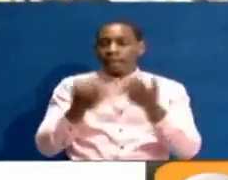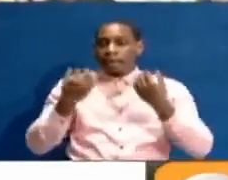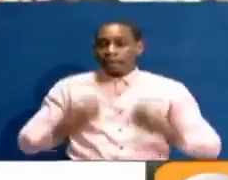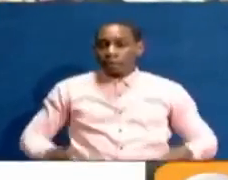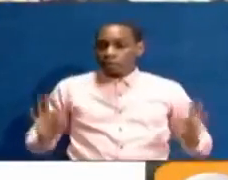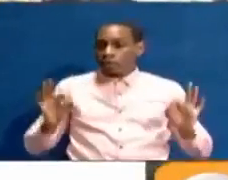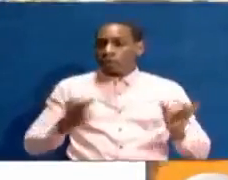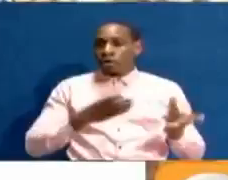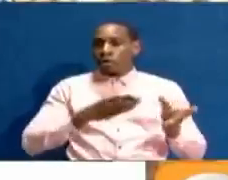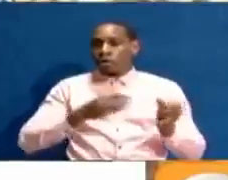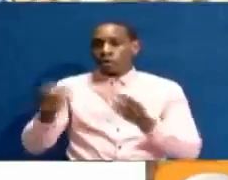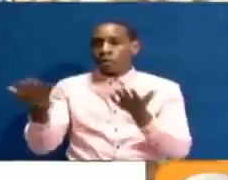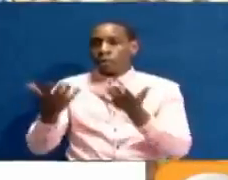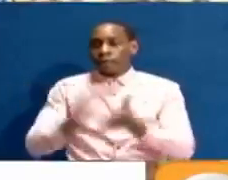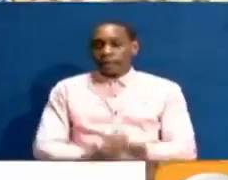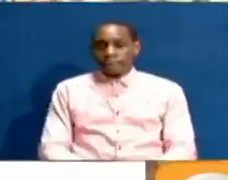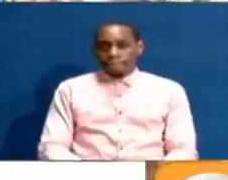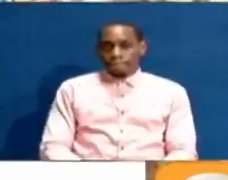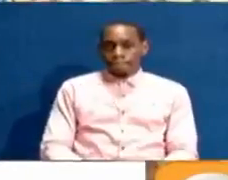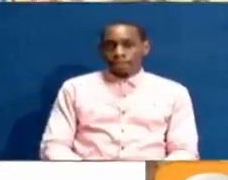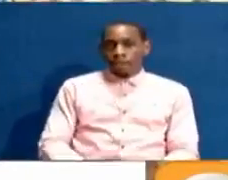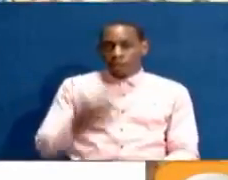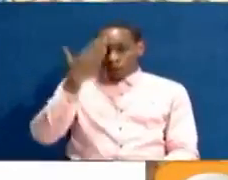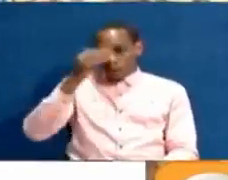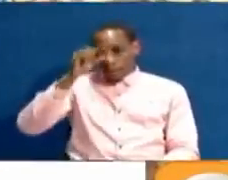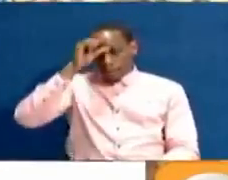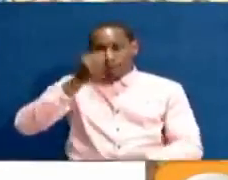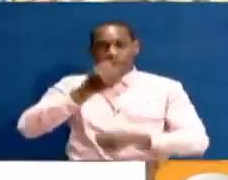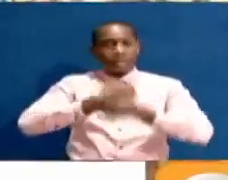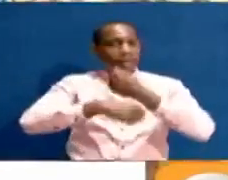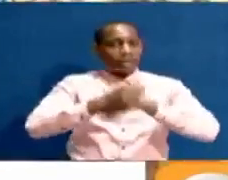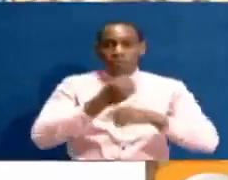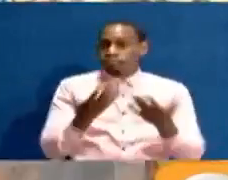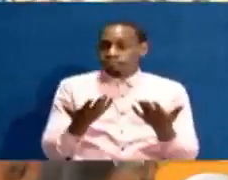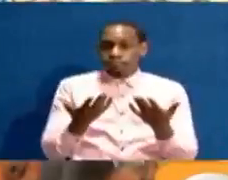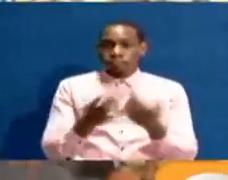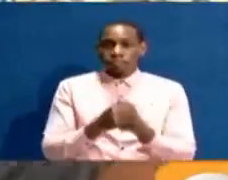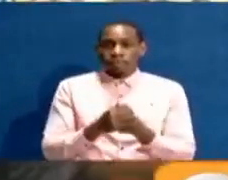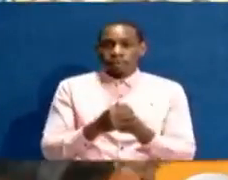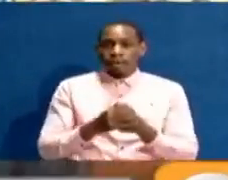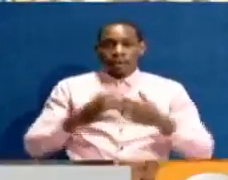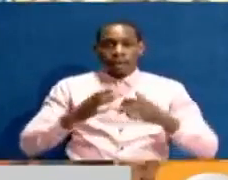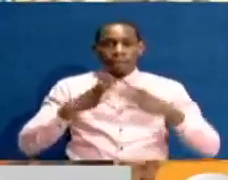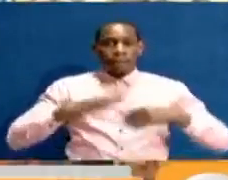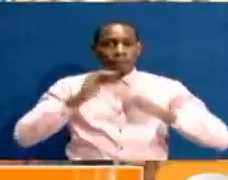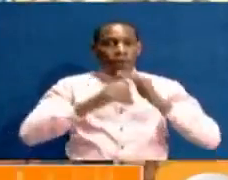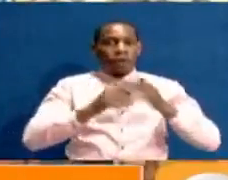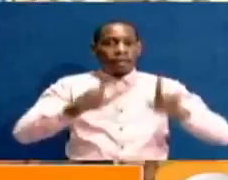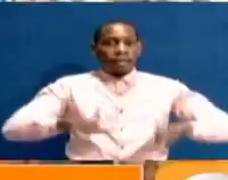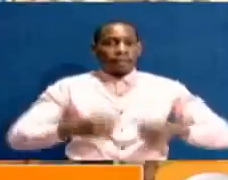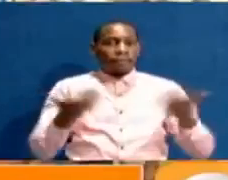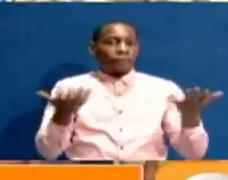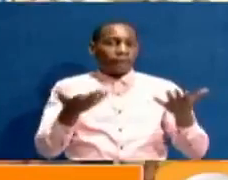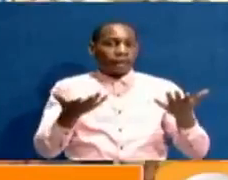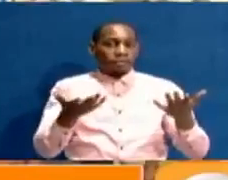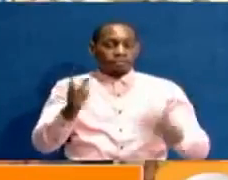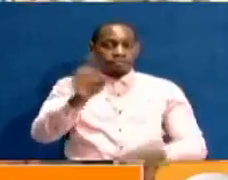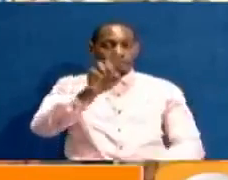yenye tutaenda wapi? Why is this government doing this? Ah, watu wote wataishi wapi?